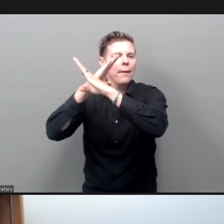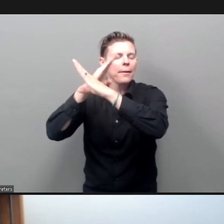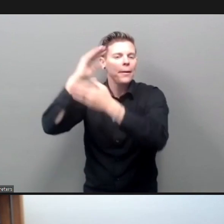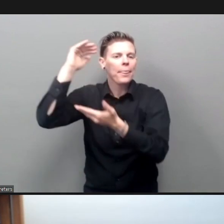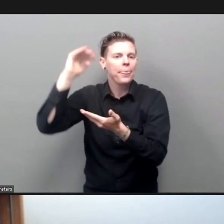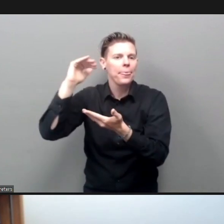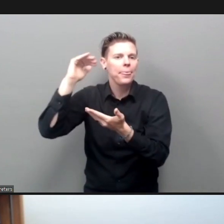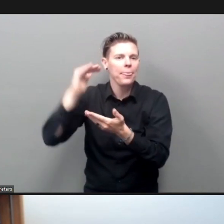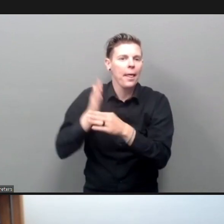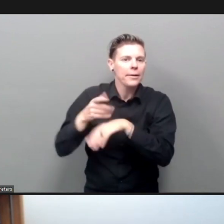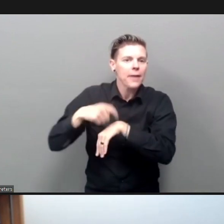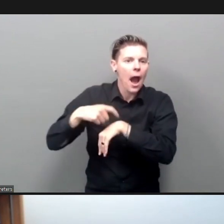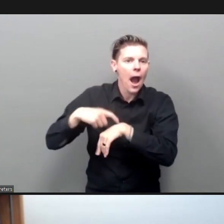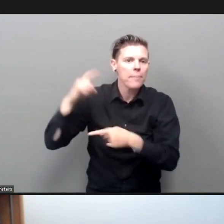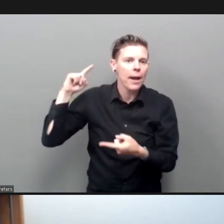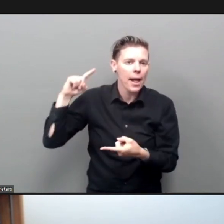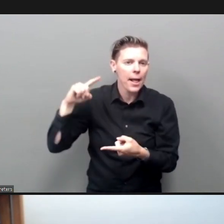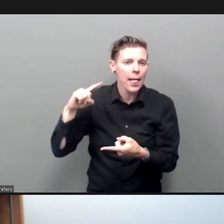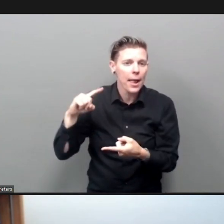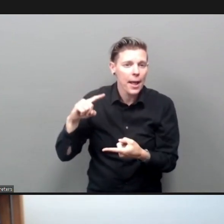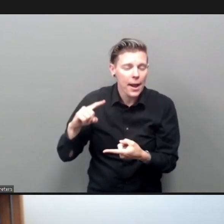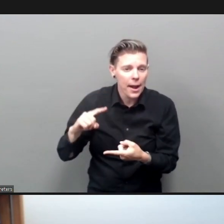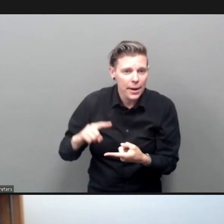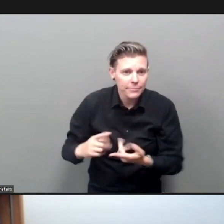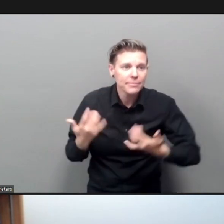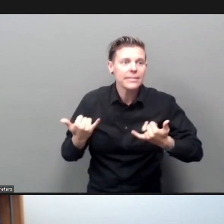in August timeframe when,